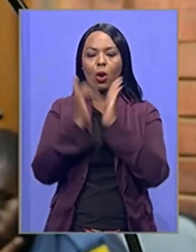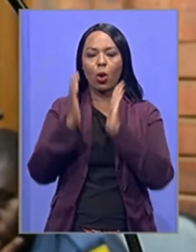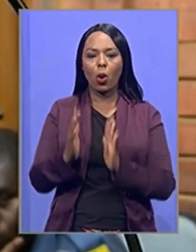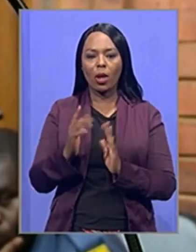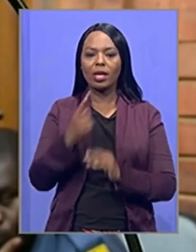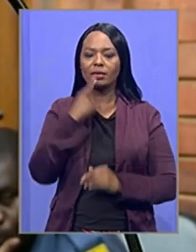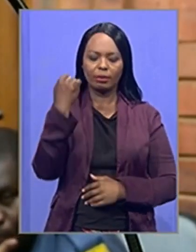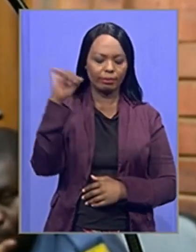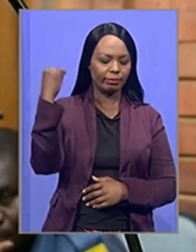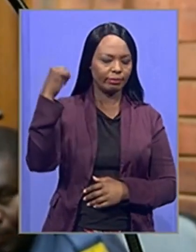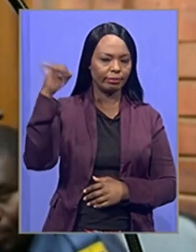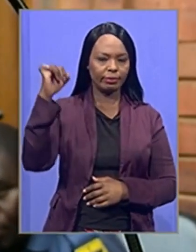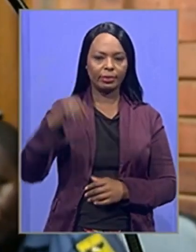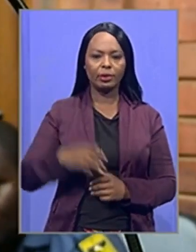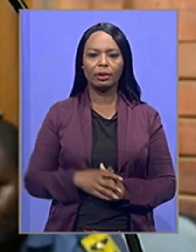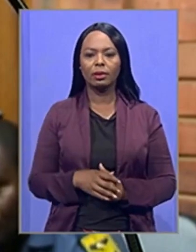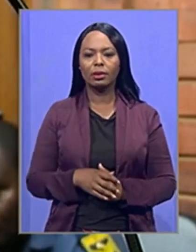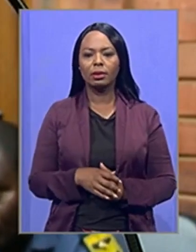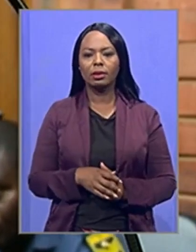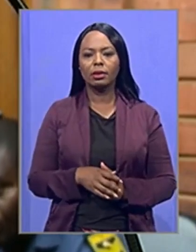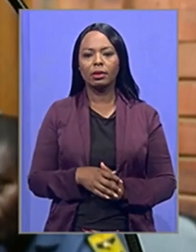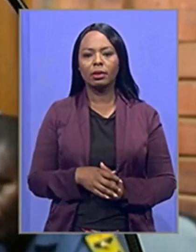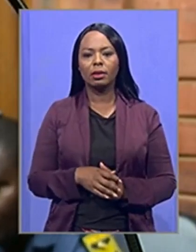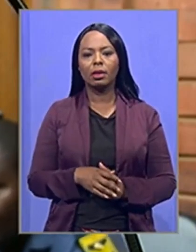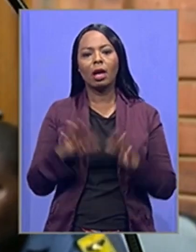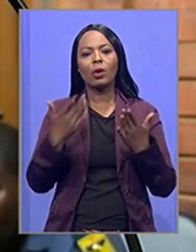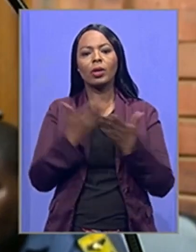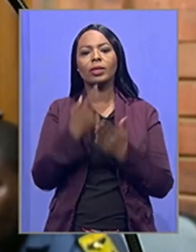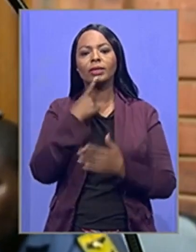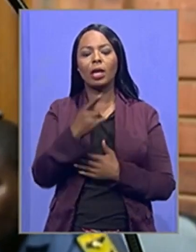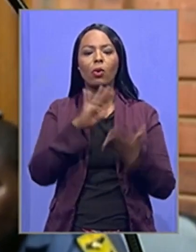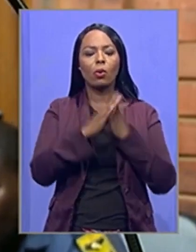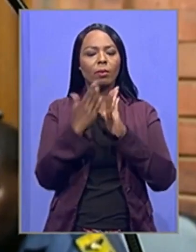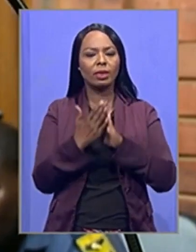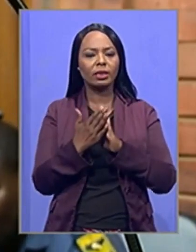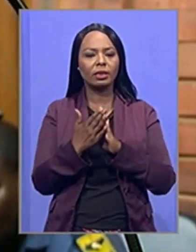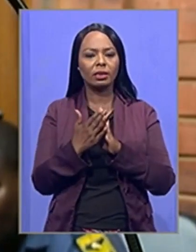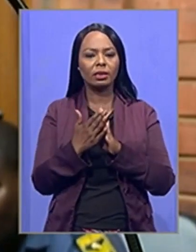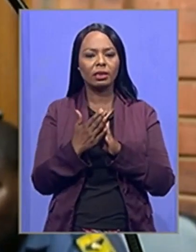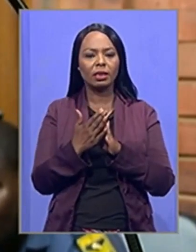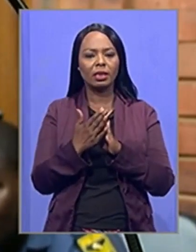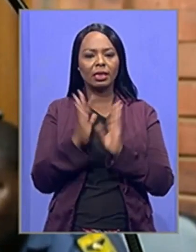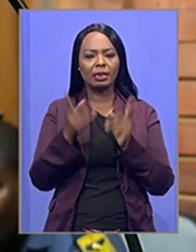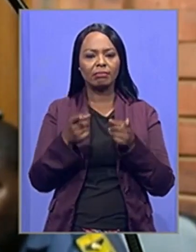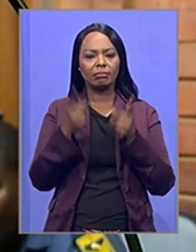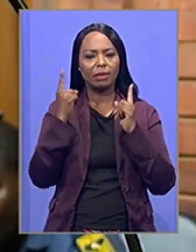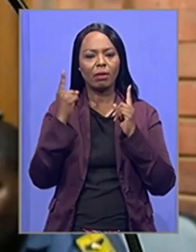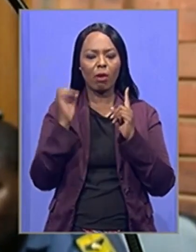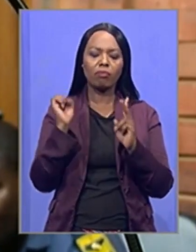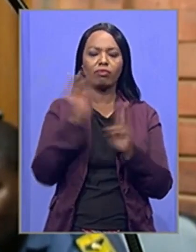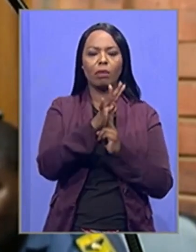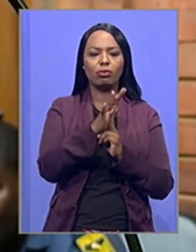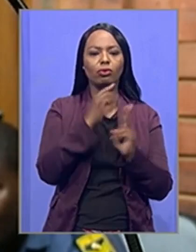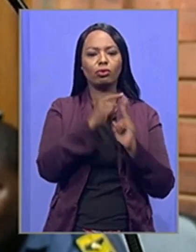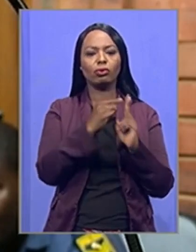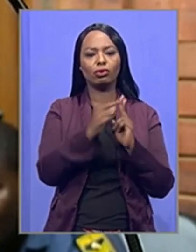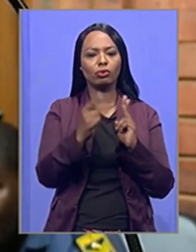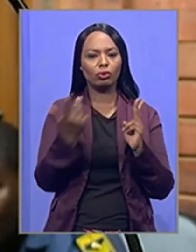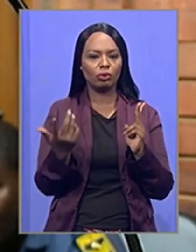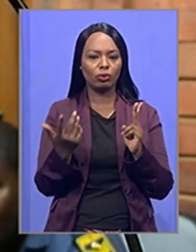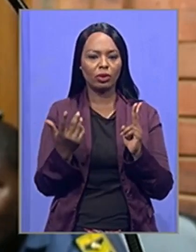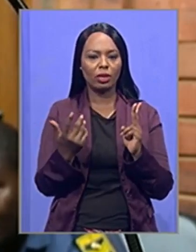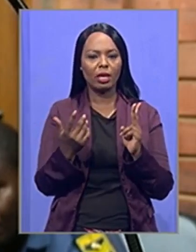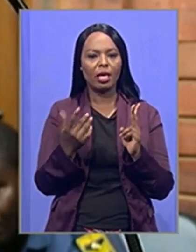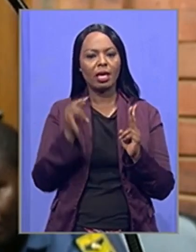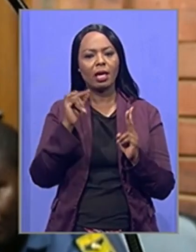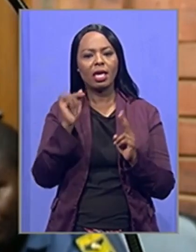se ganeditseng. How can you say the community will injure them or will cause them any harm, and again you say they fear